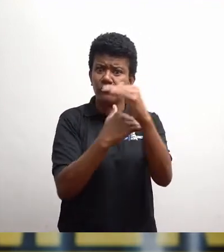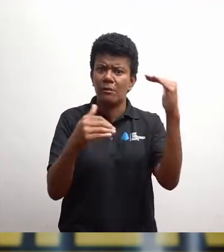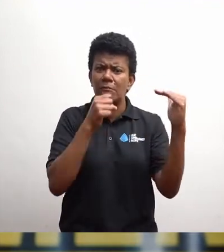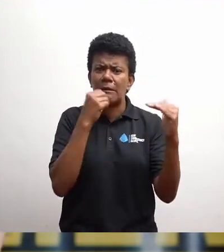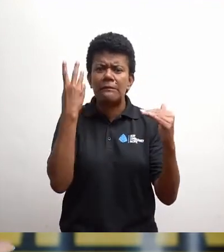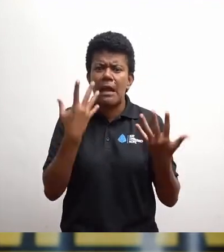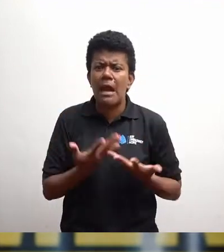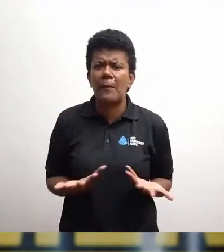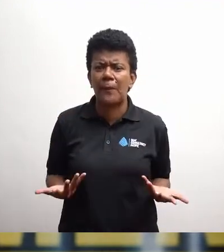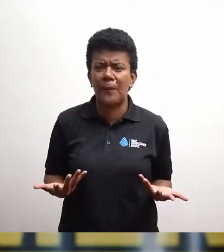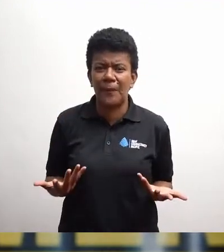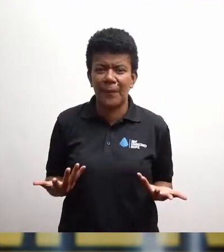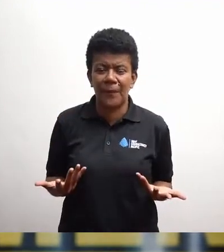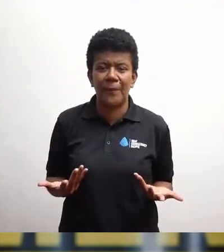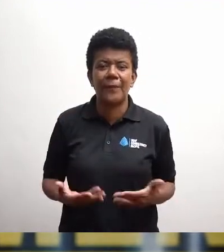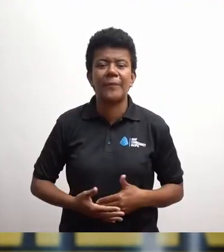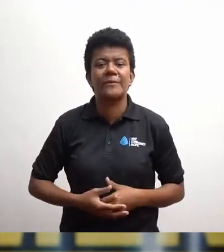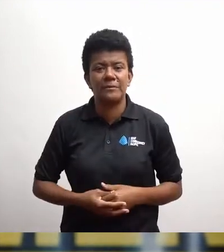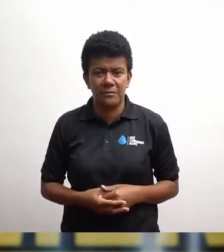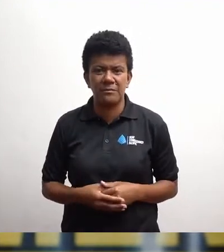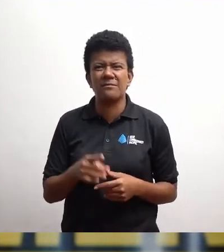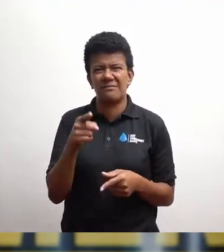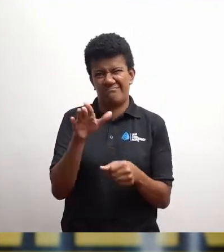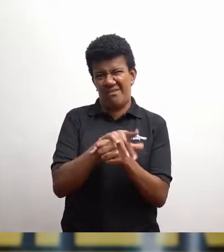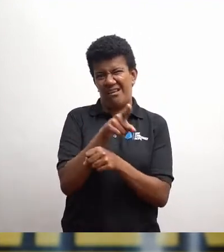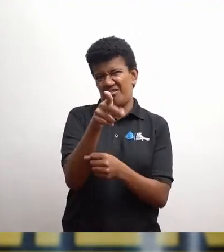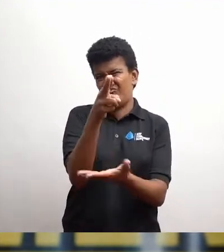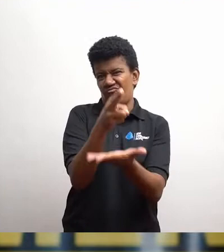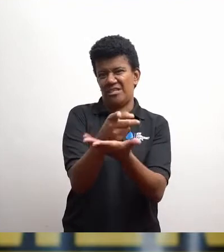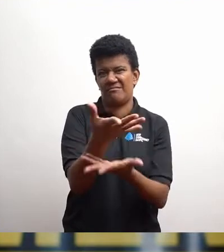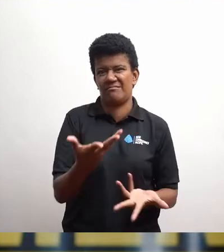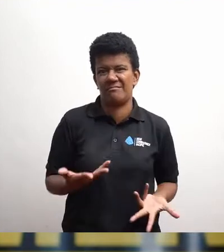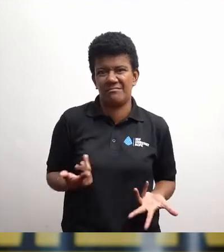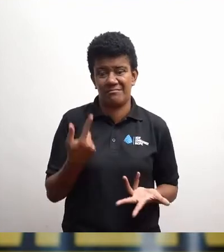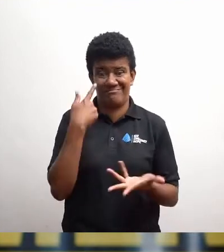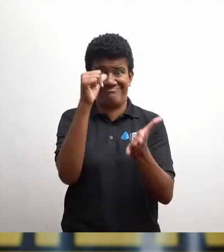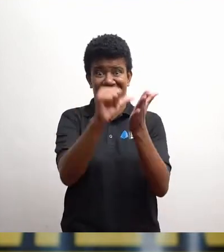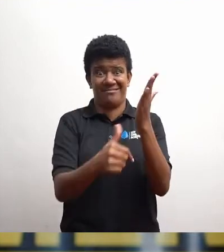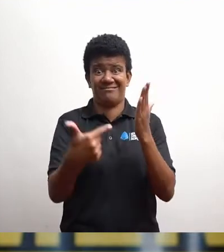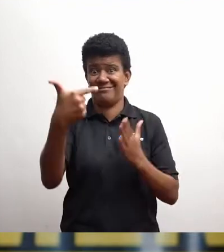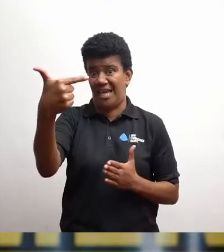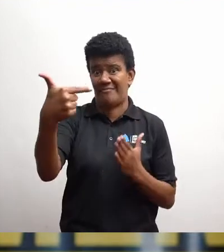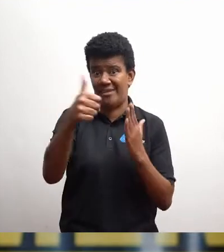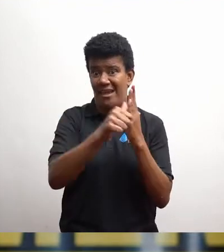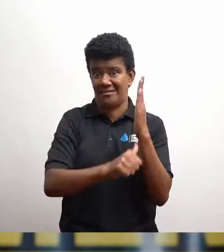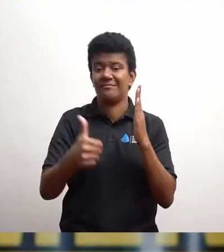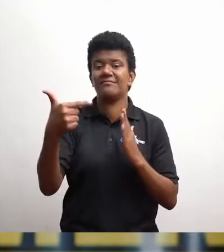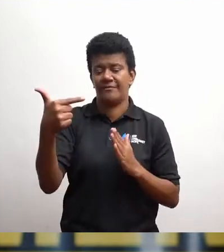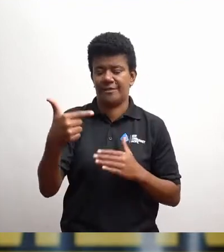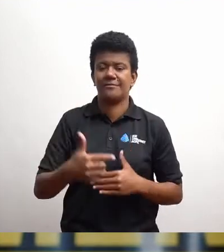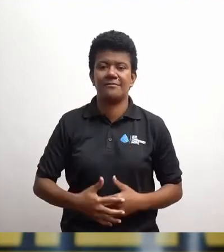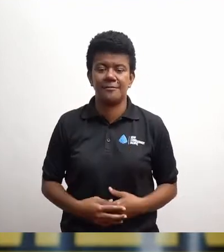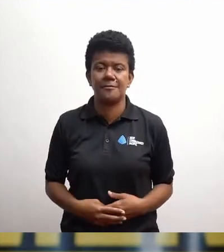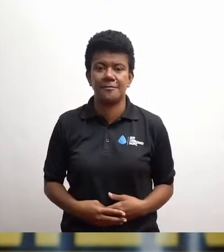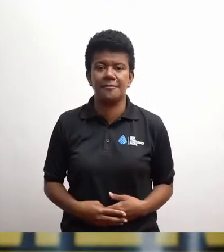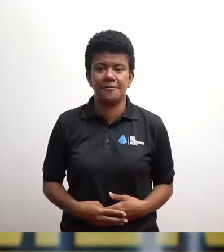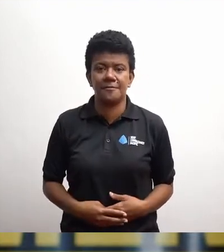we start to make it real. Okay, the next one. If you look at Article 7, next